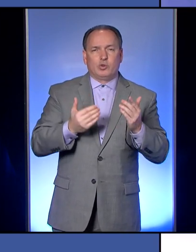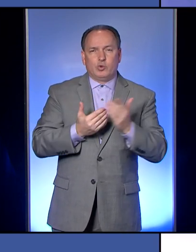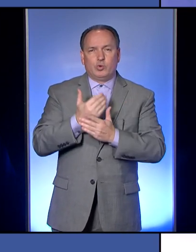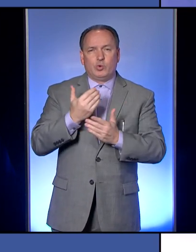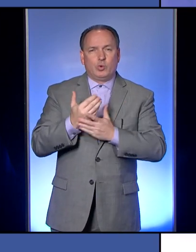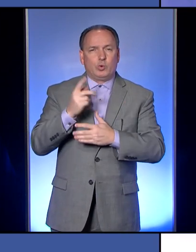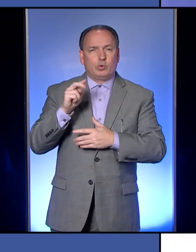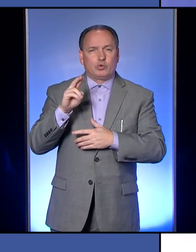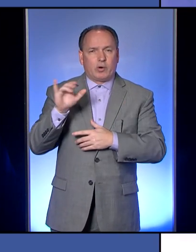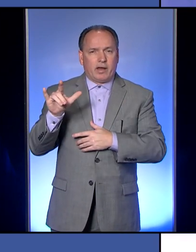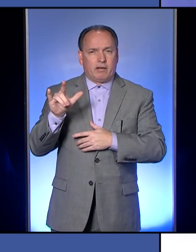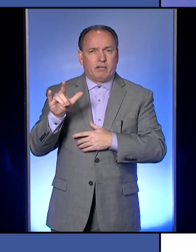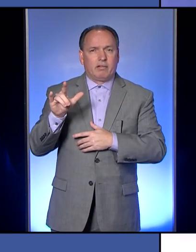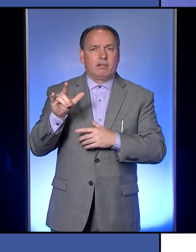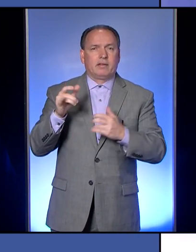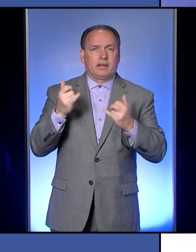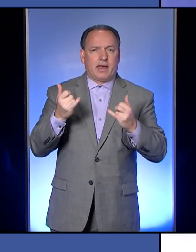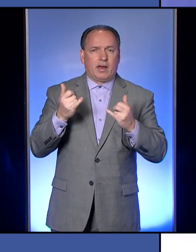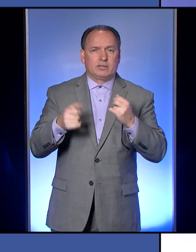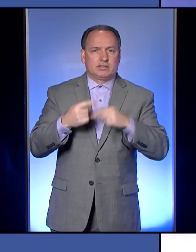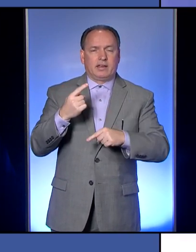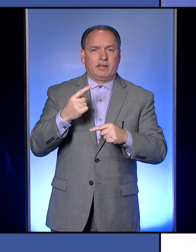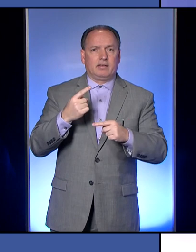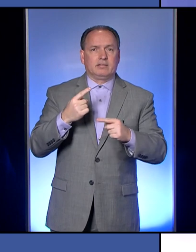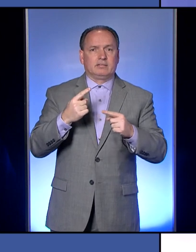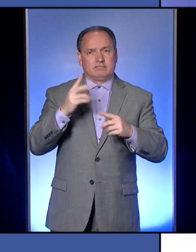from Erie involved in that? Emily?